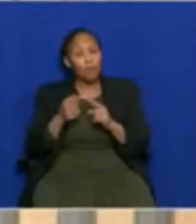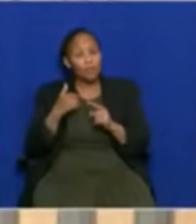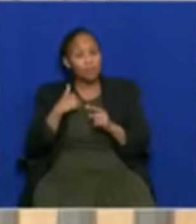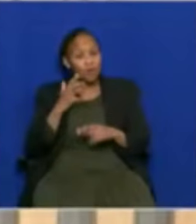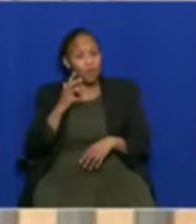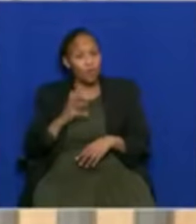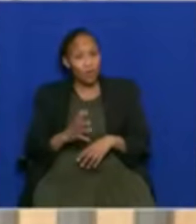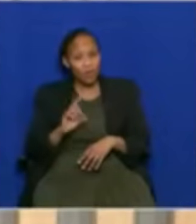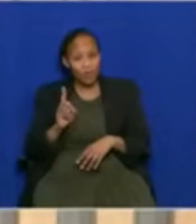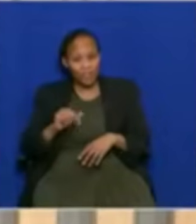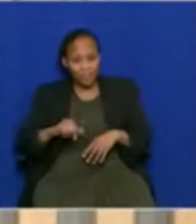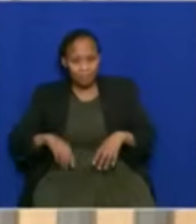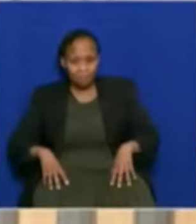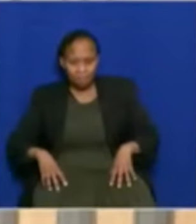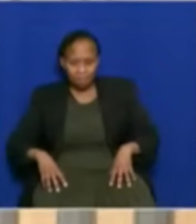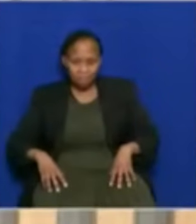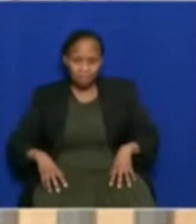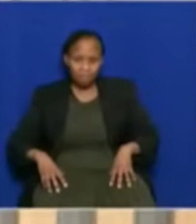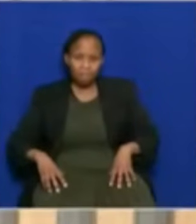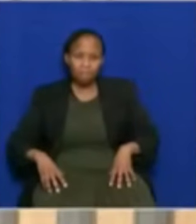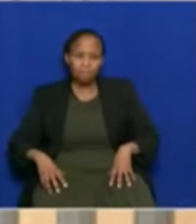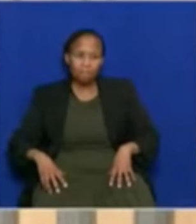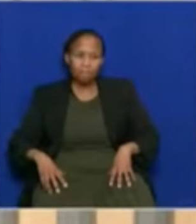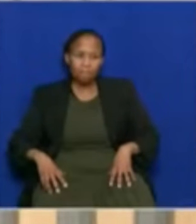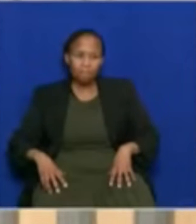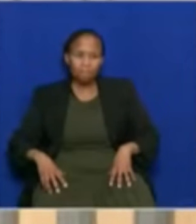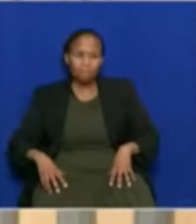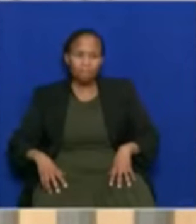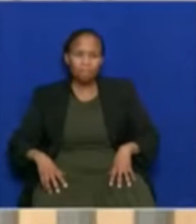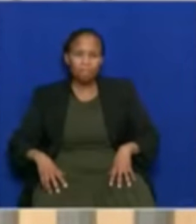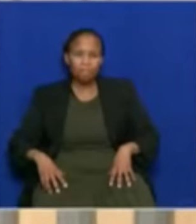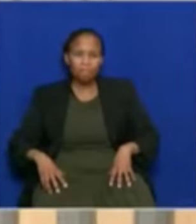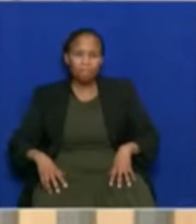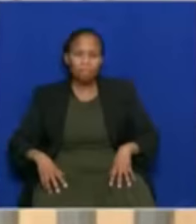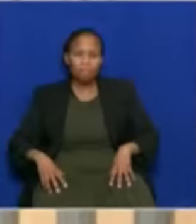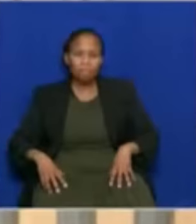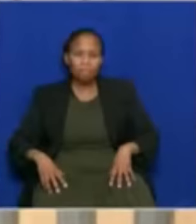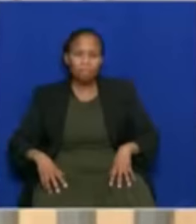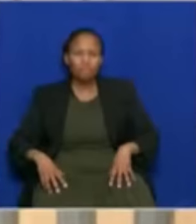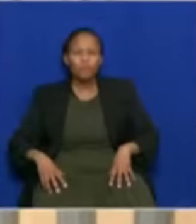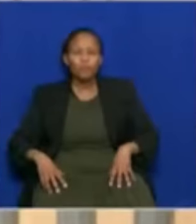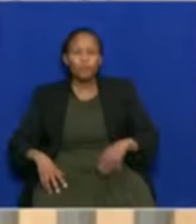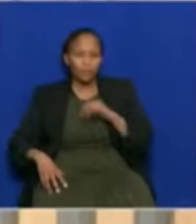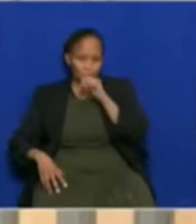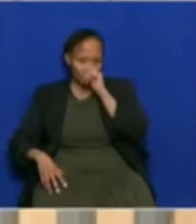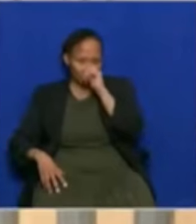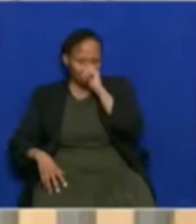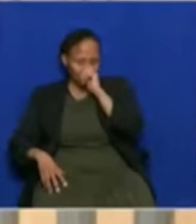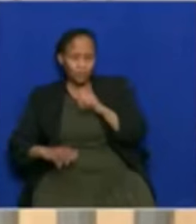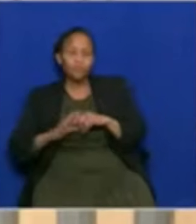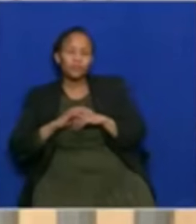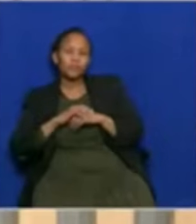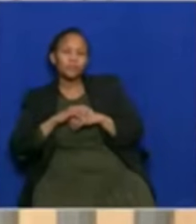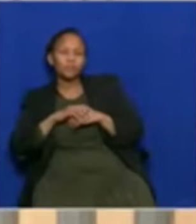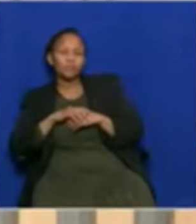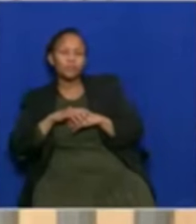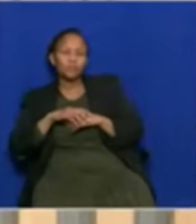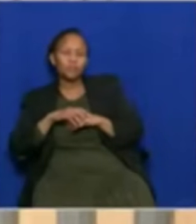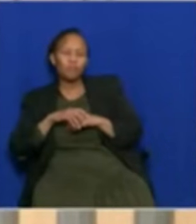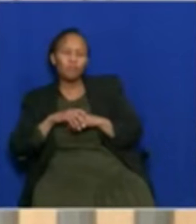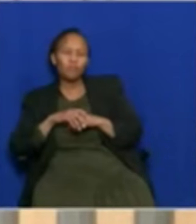these summonses, at no point do I see you requesting